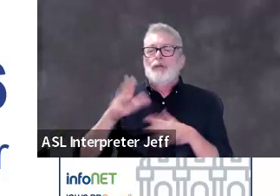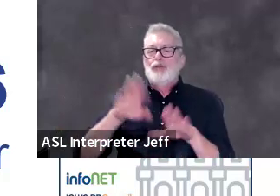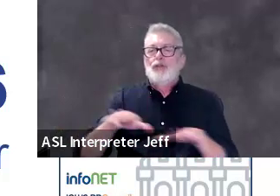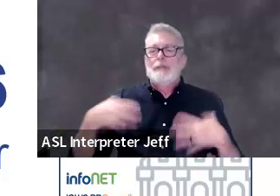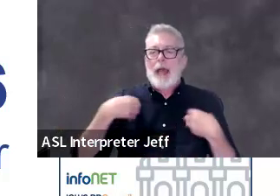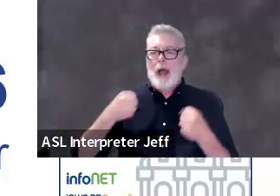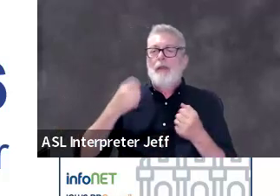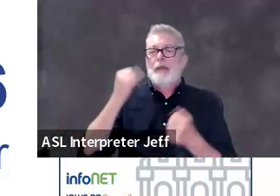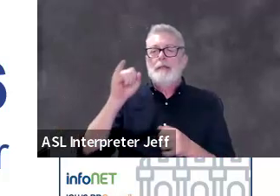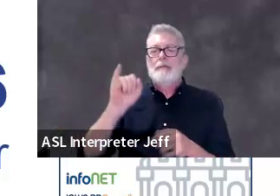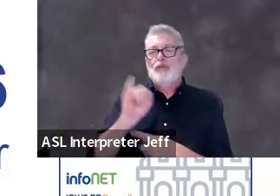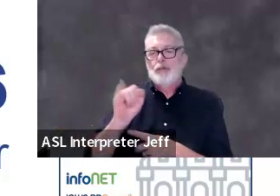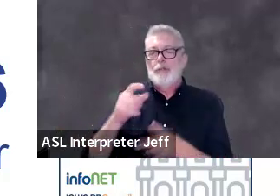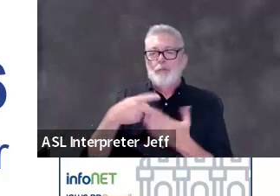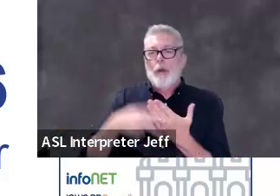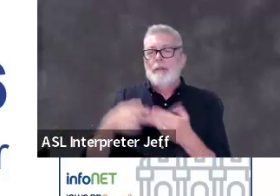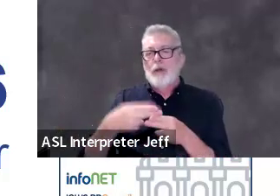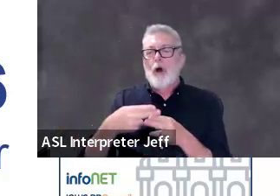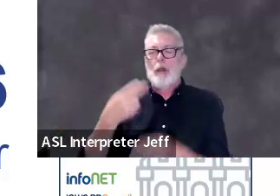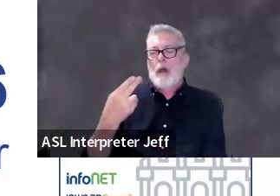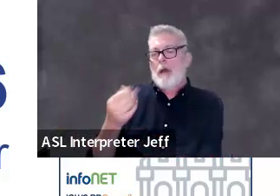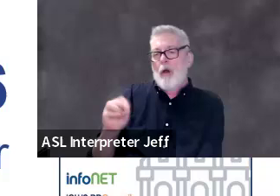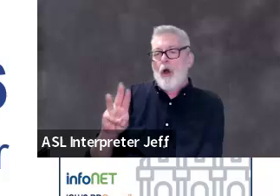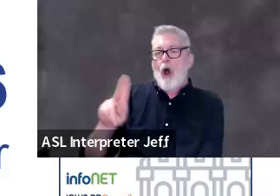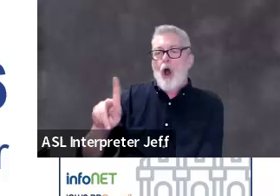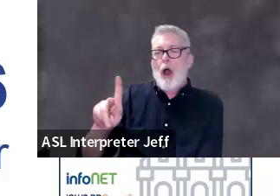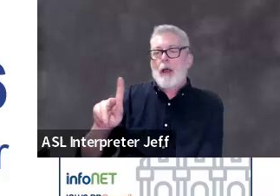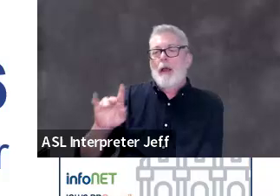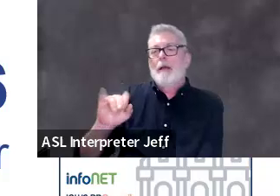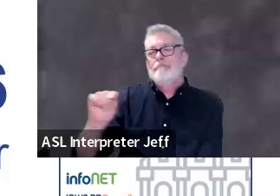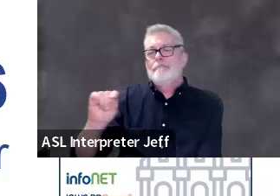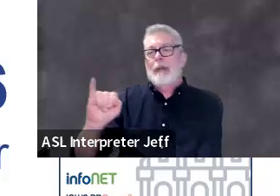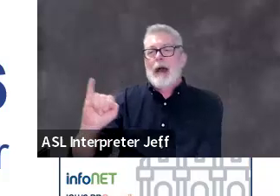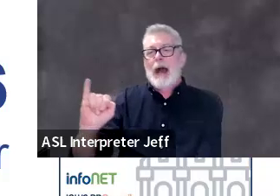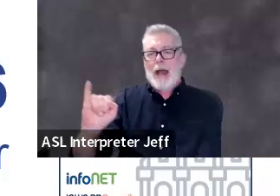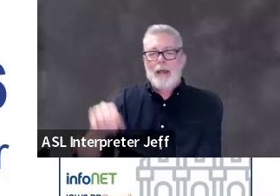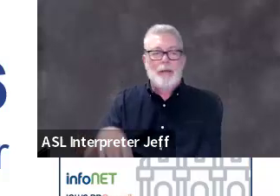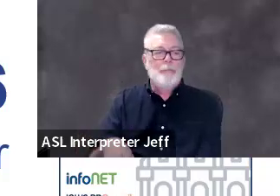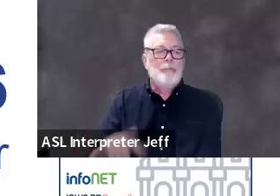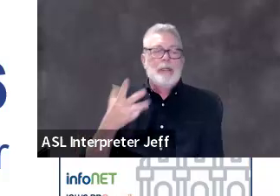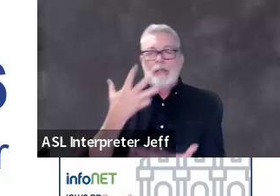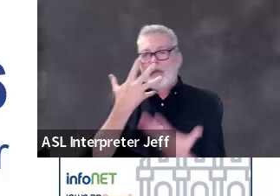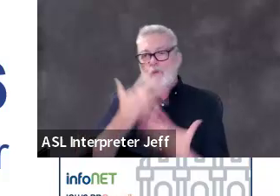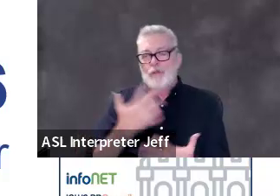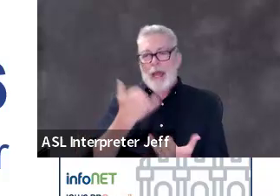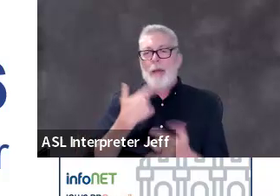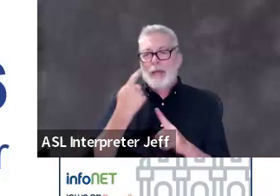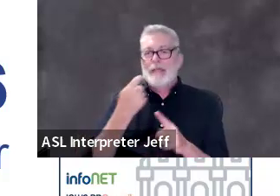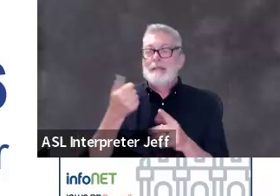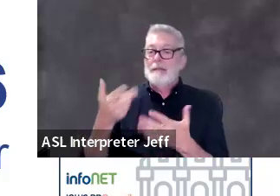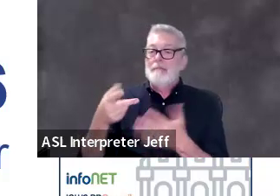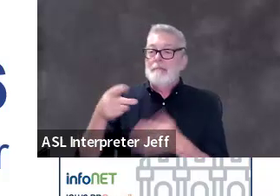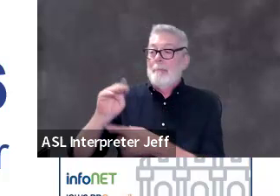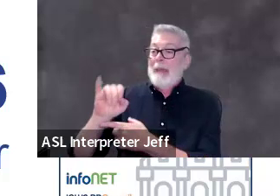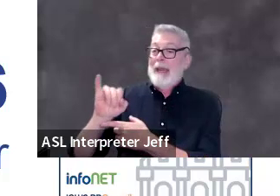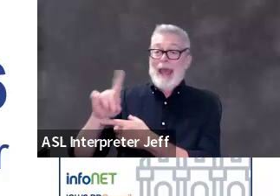called Hawkeye. It's unfortunate because now ABA is covered by Medicaid